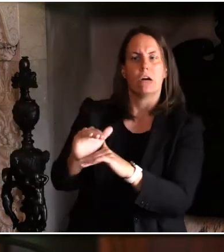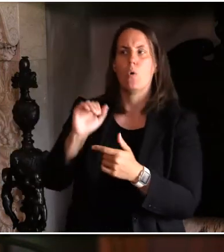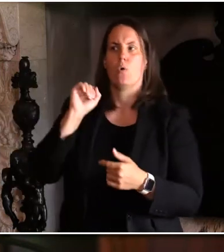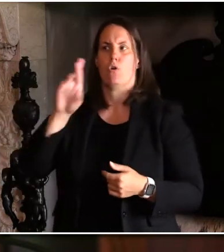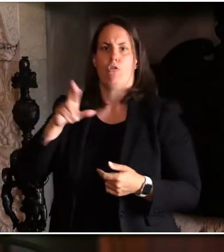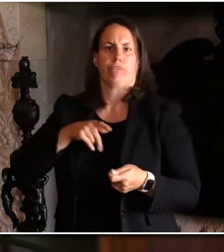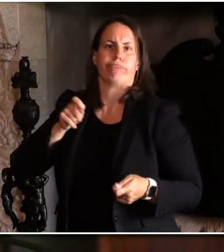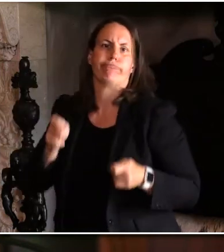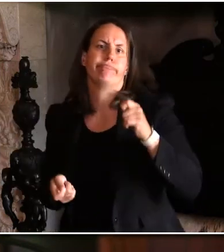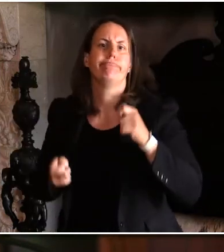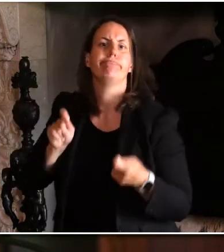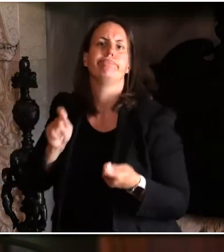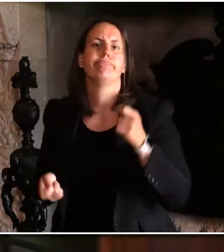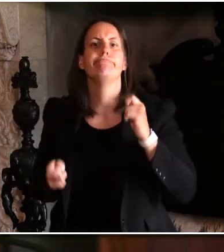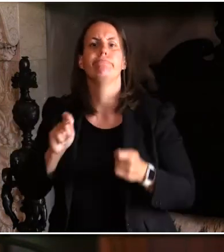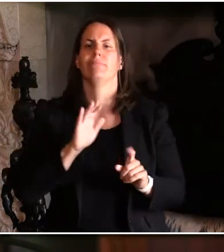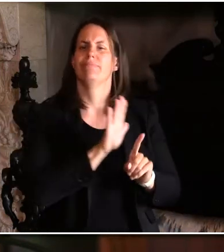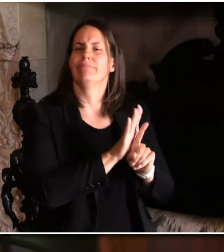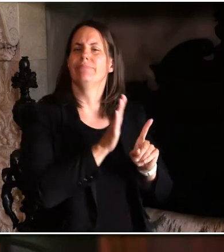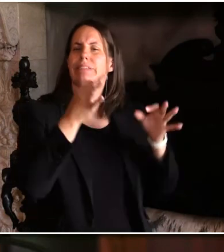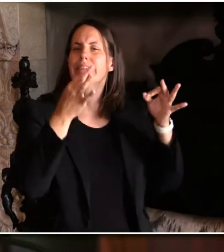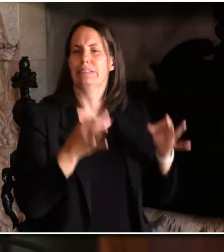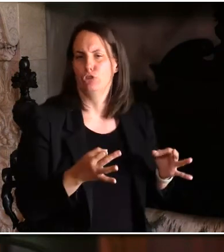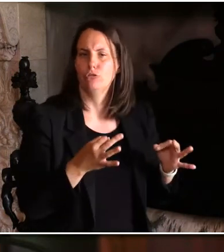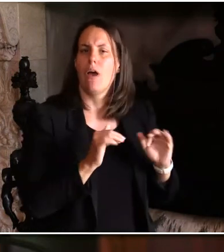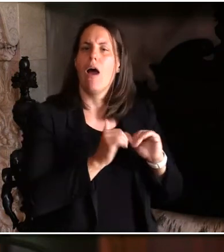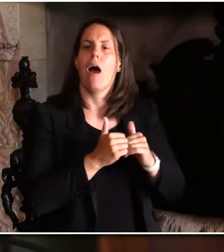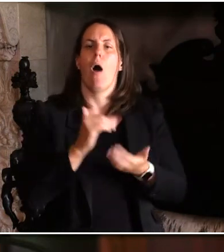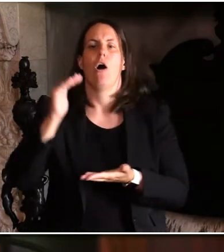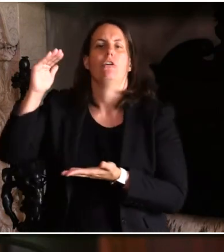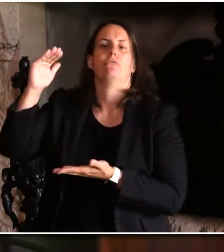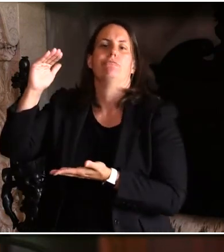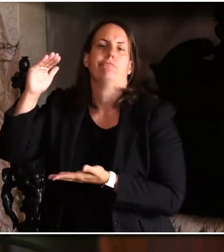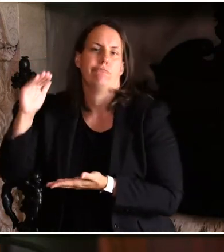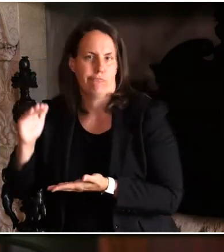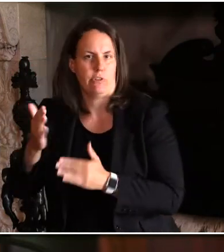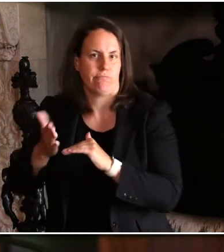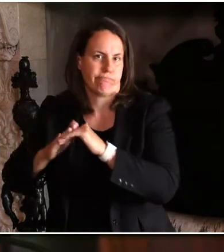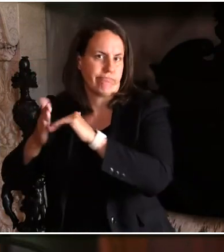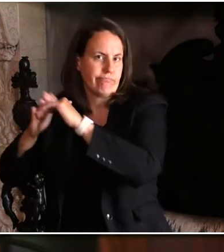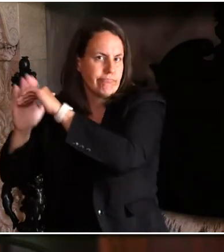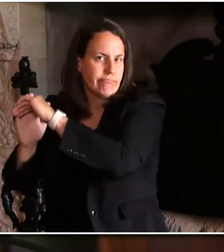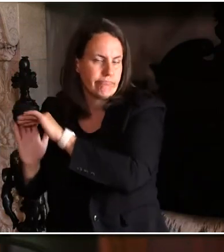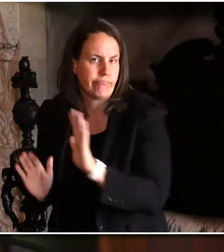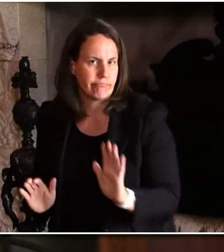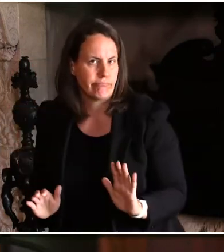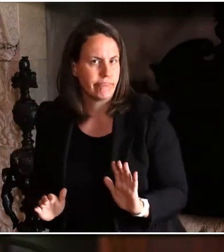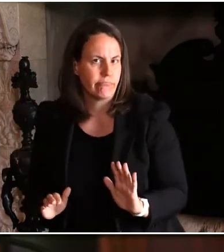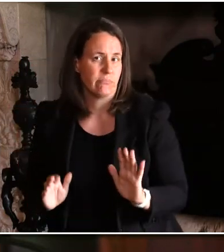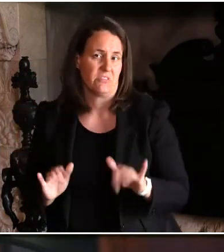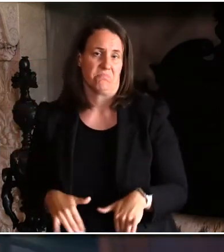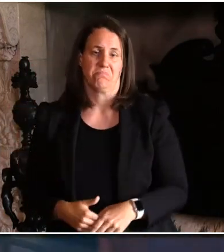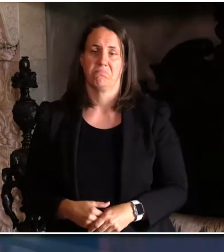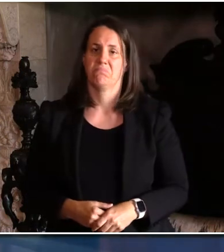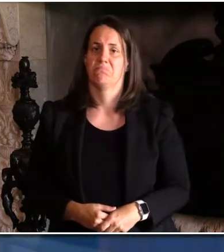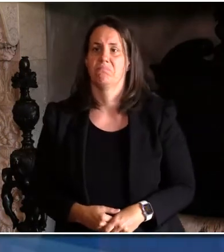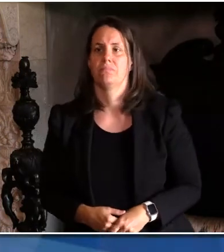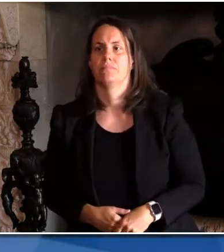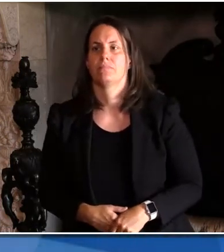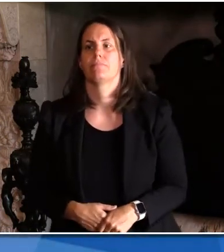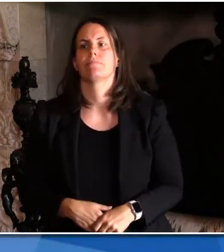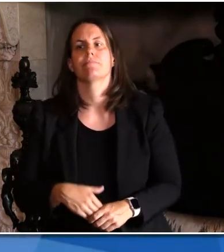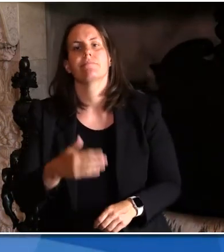of preventing surges and upticks in cases as we move through the summer and into the fall. Thank you, Mitchell.